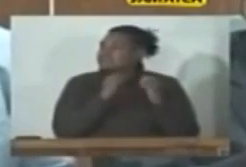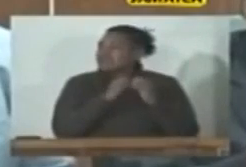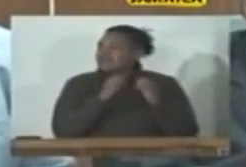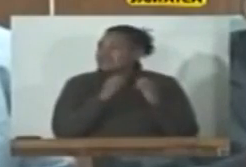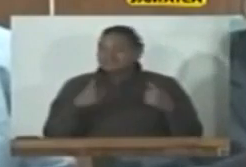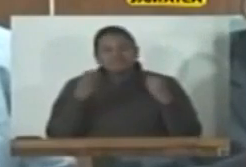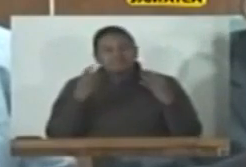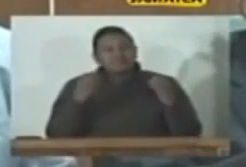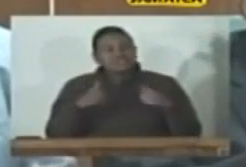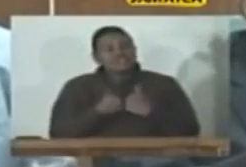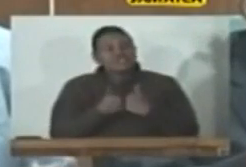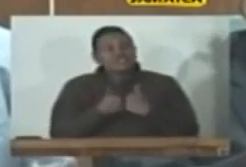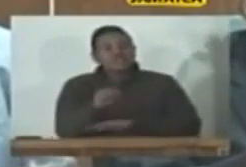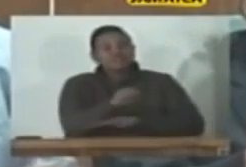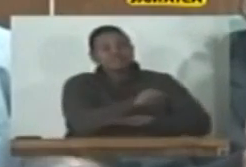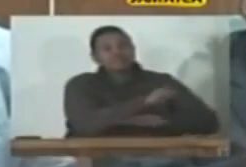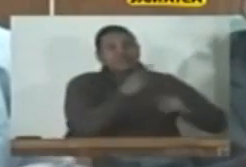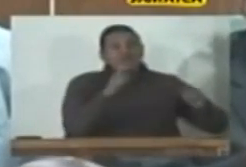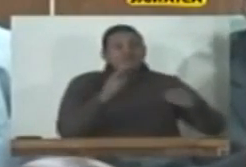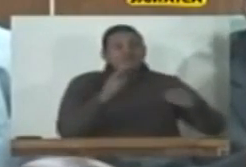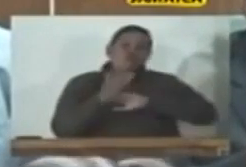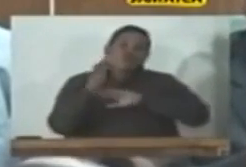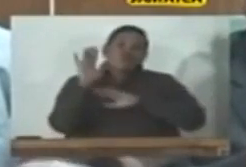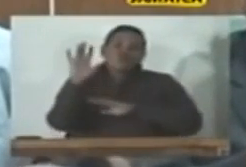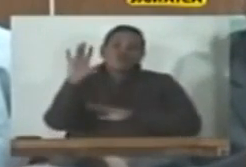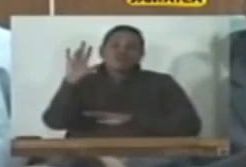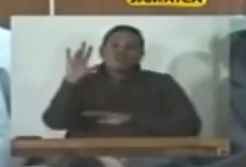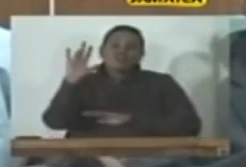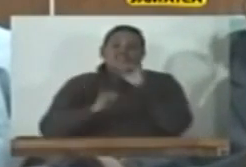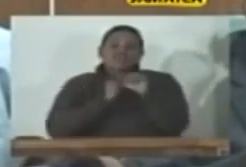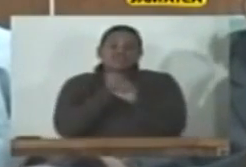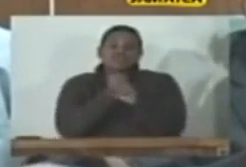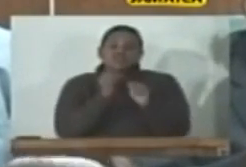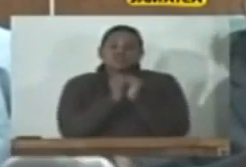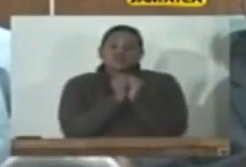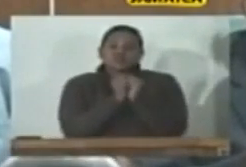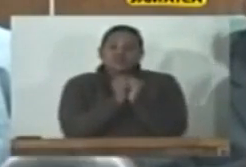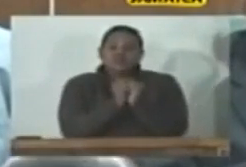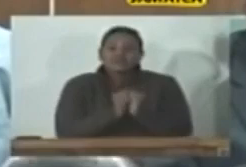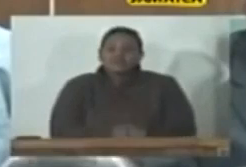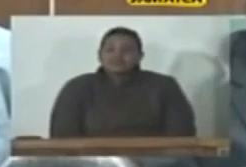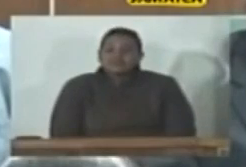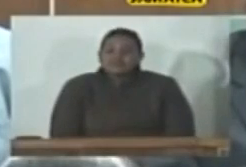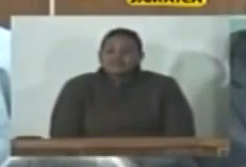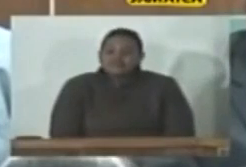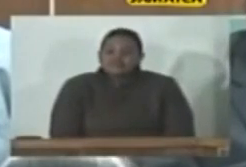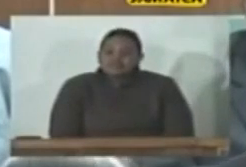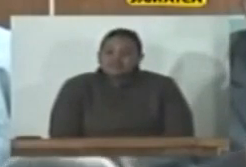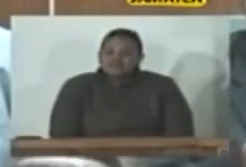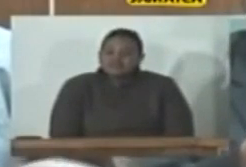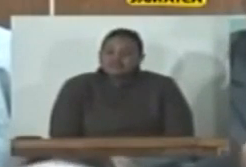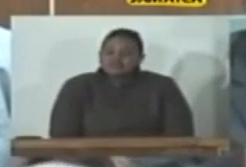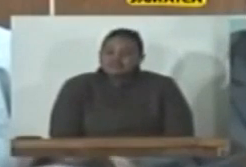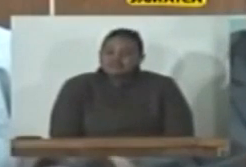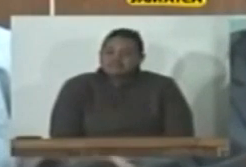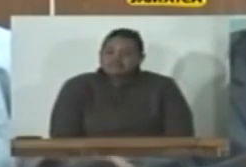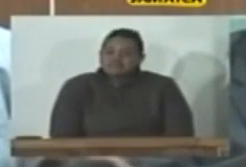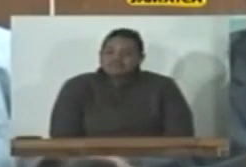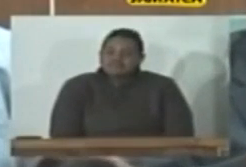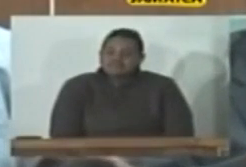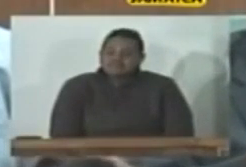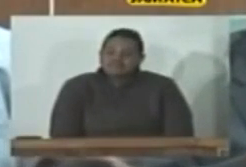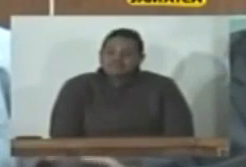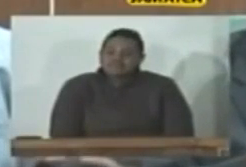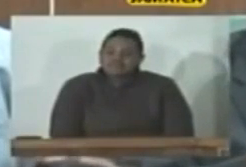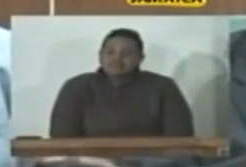together. Babes, this year I will once again